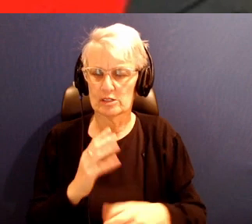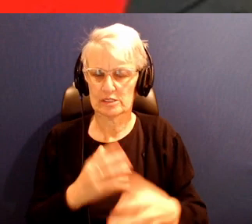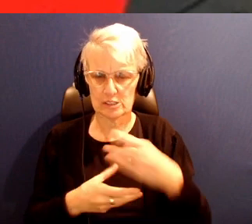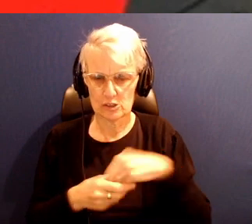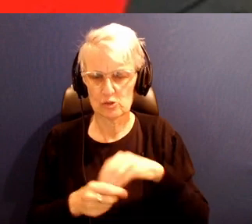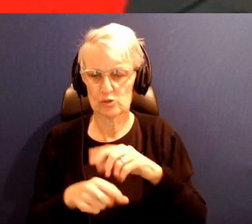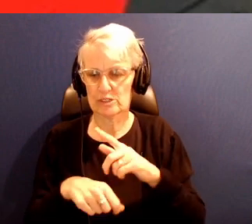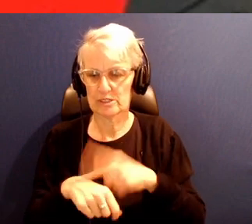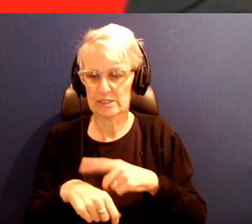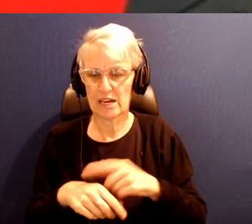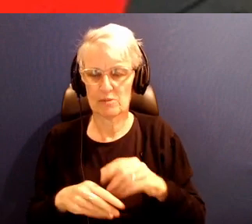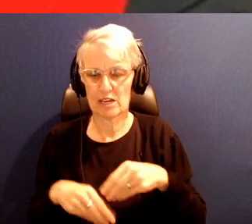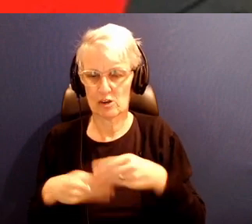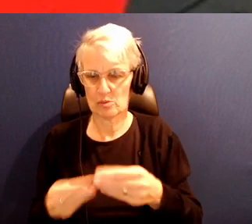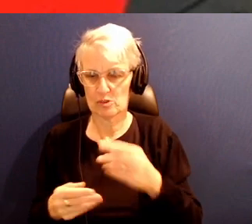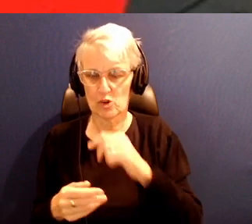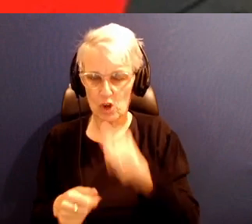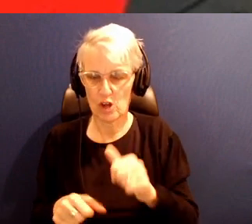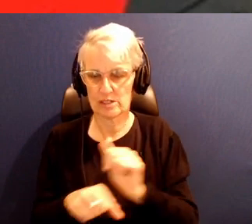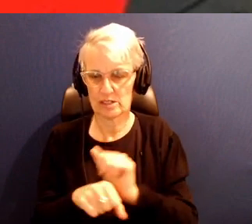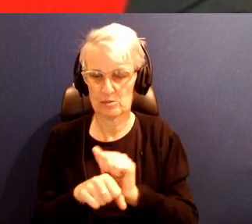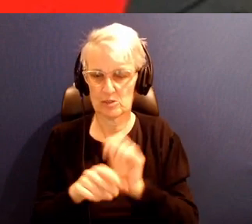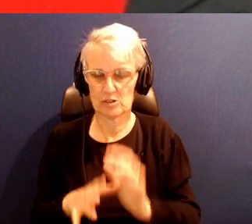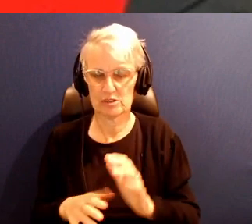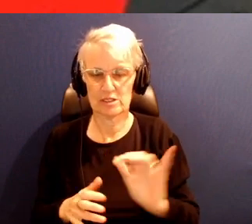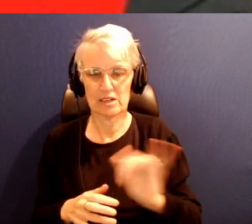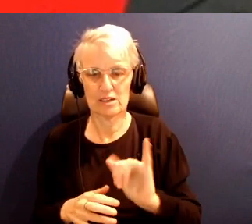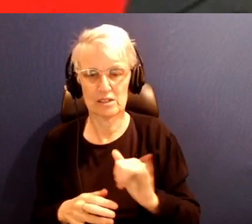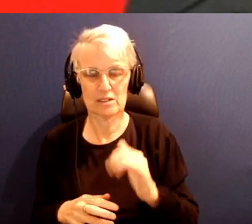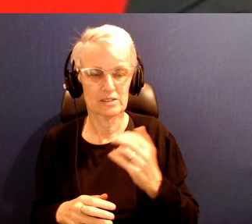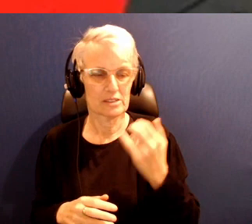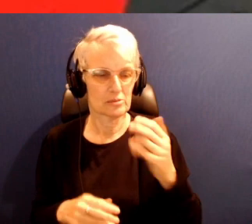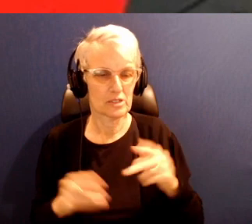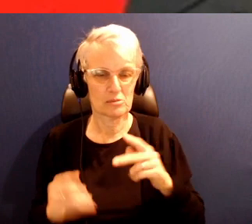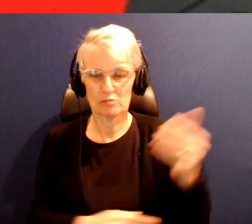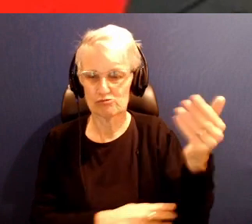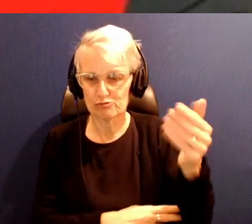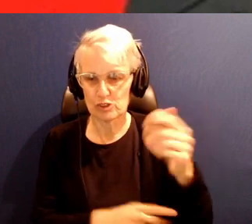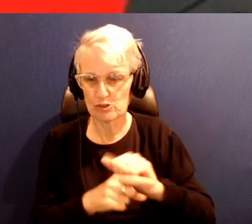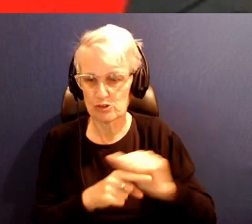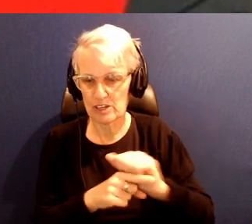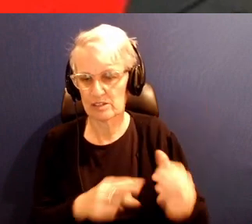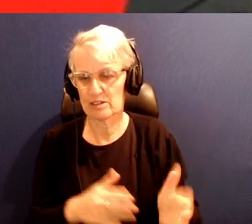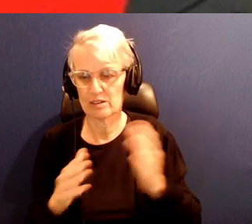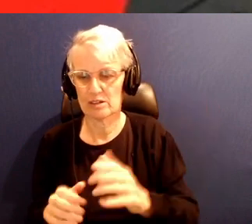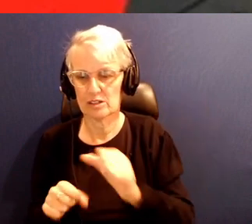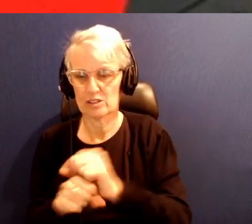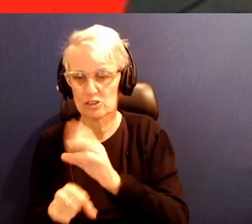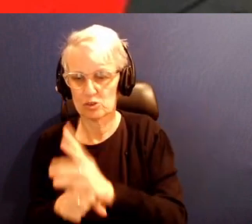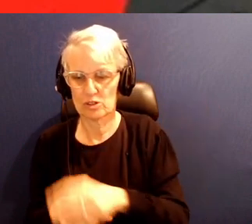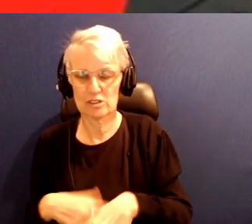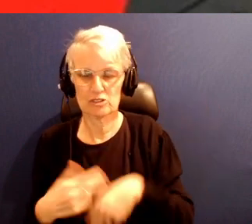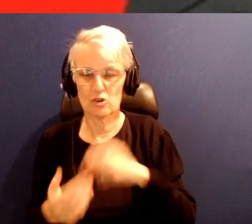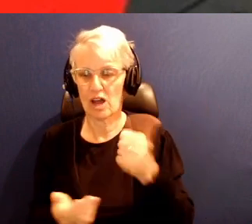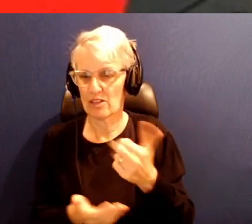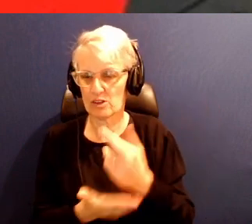time and contribution of people who are not employees, such as folks delivering trainings, social workers, or other